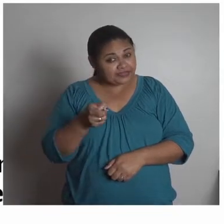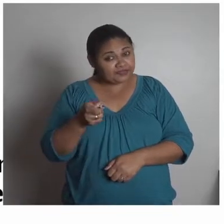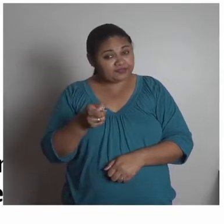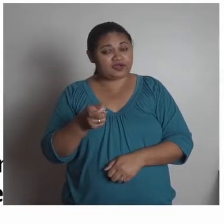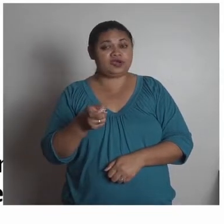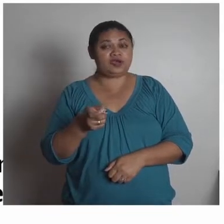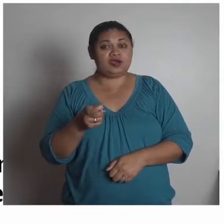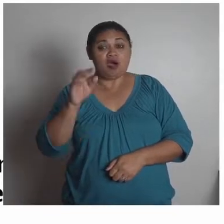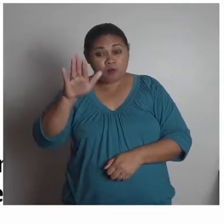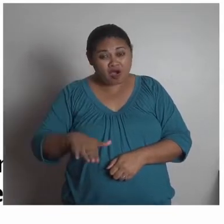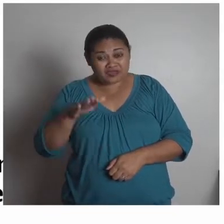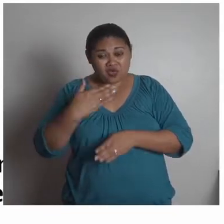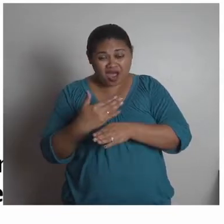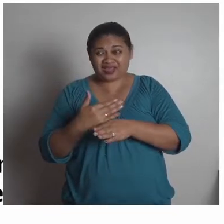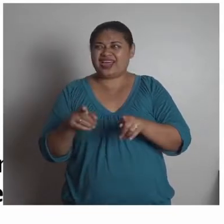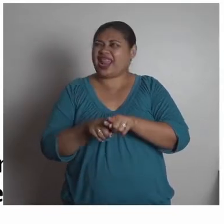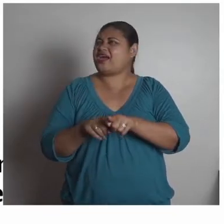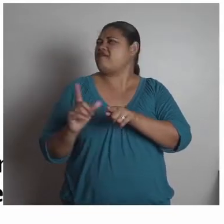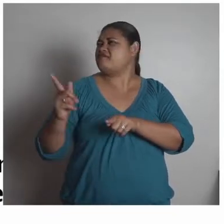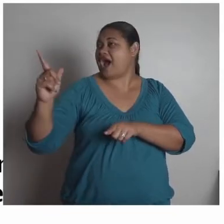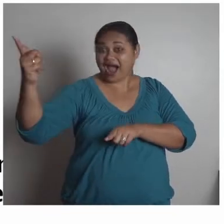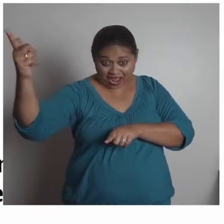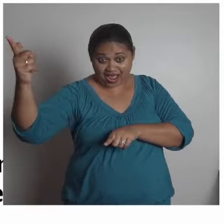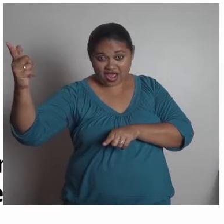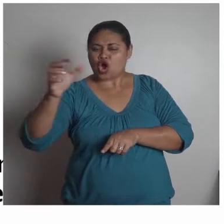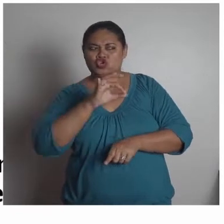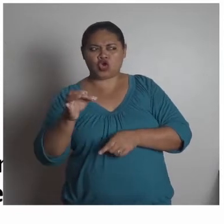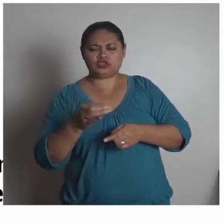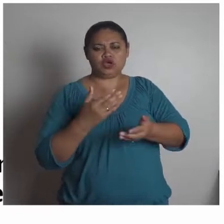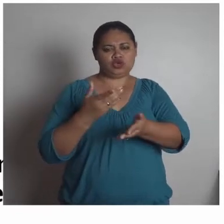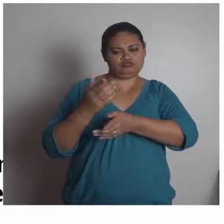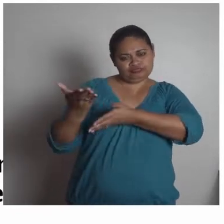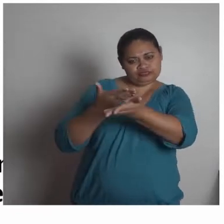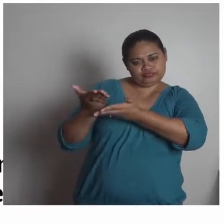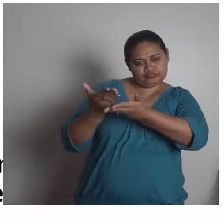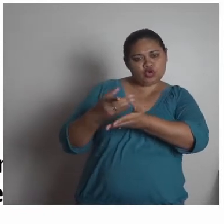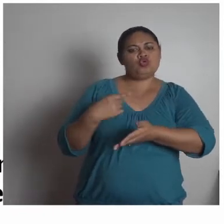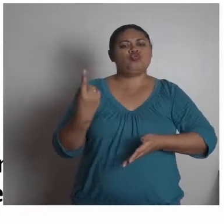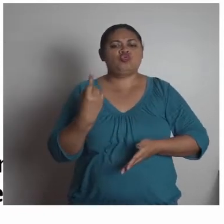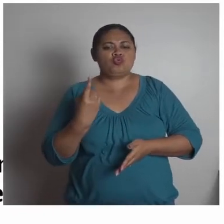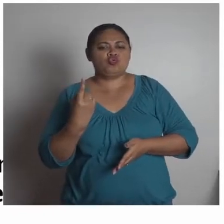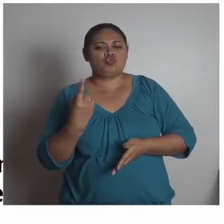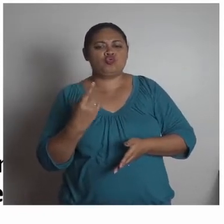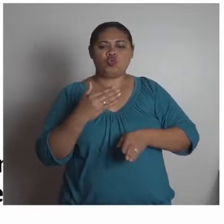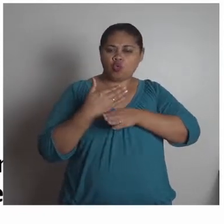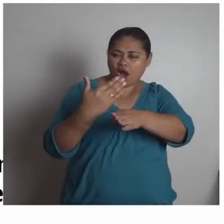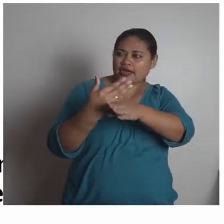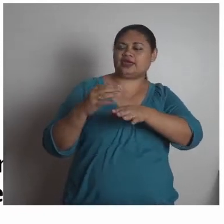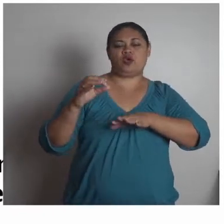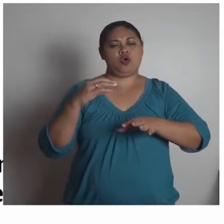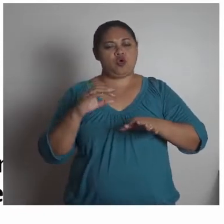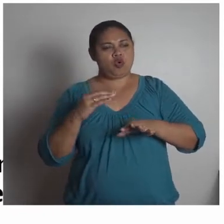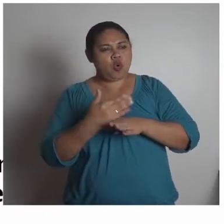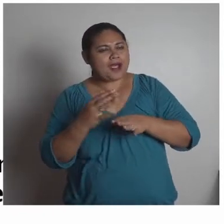So if poverty work is only done at a distance, and never by talking to those who are